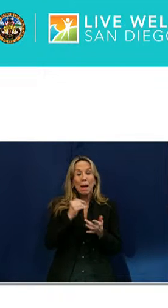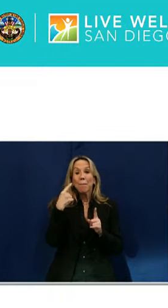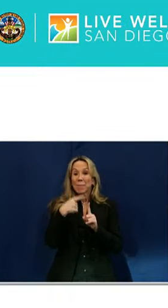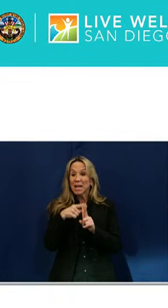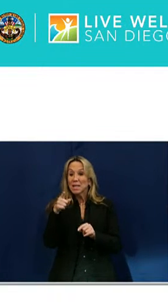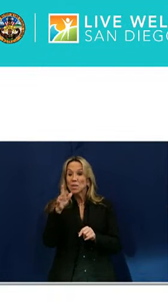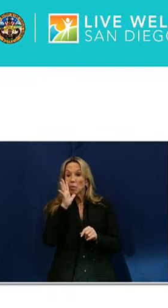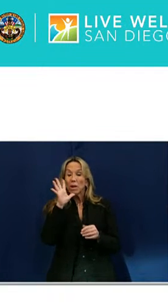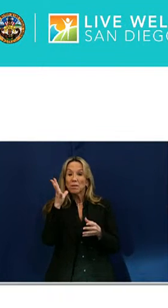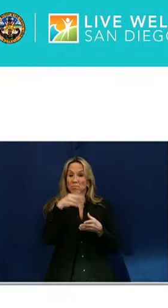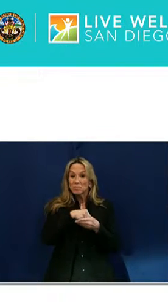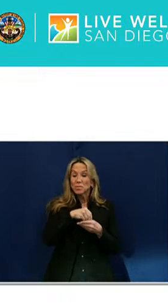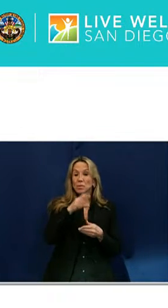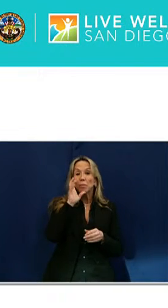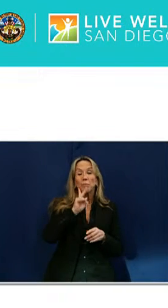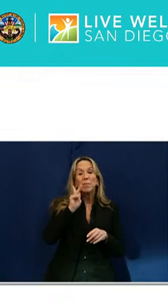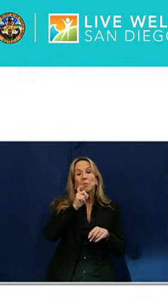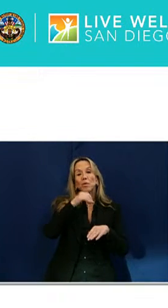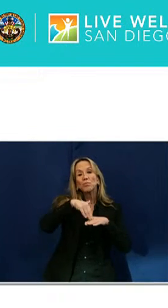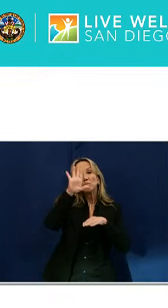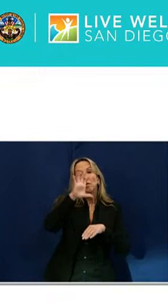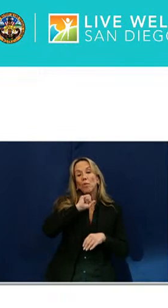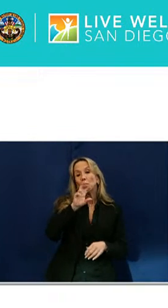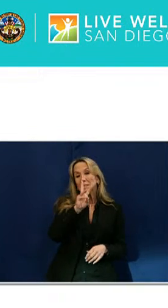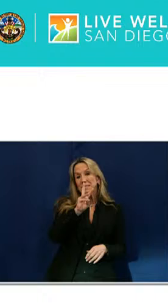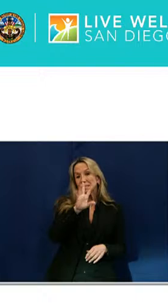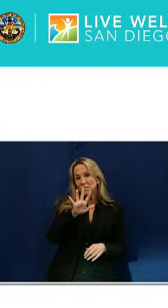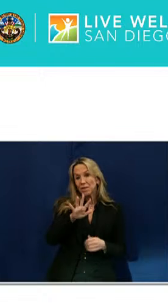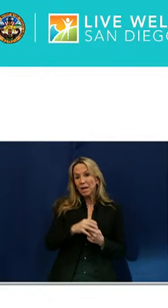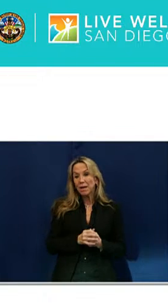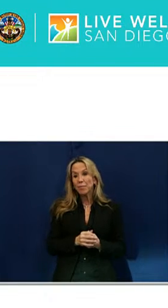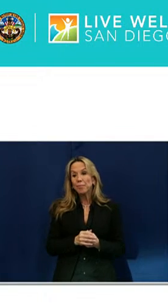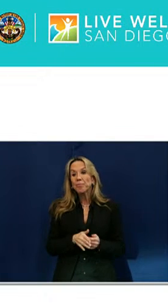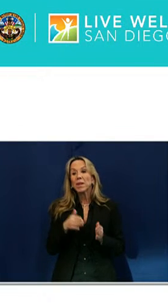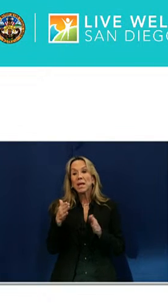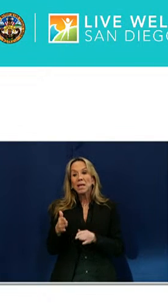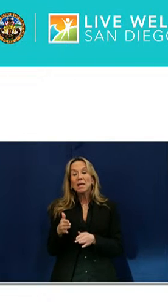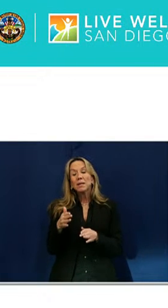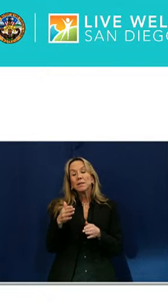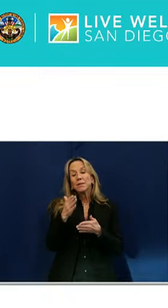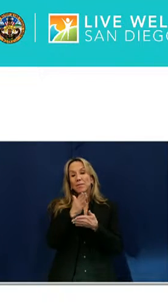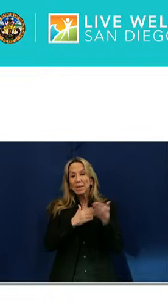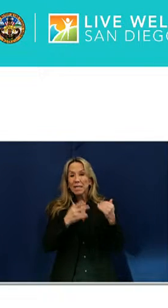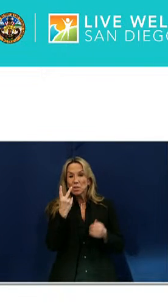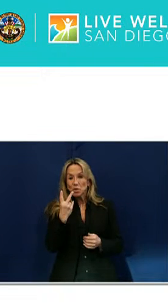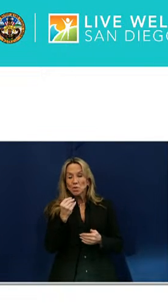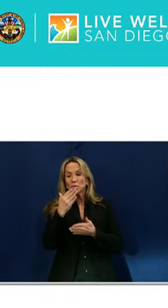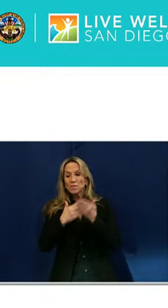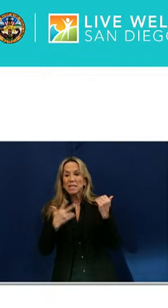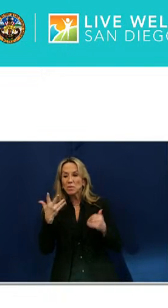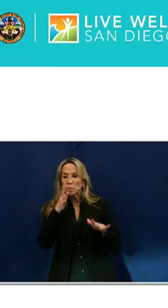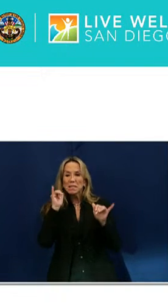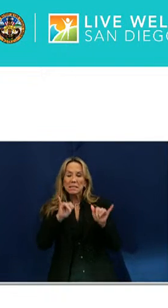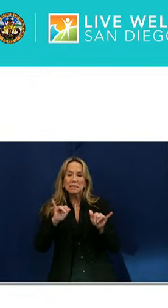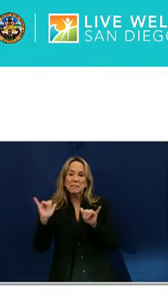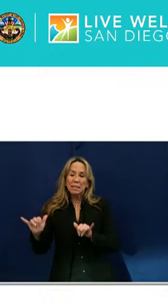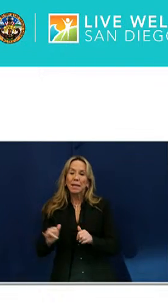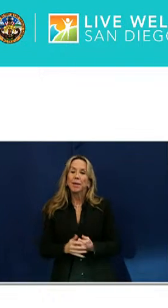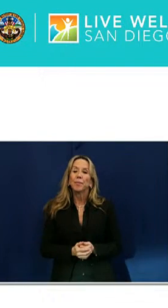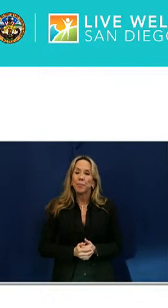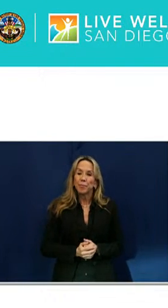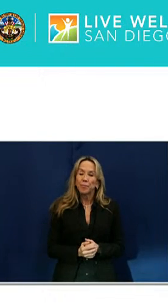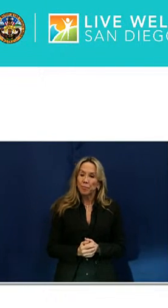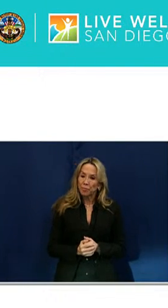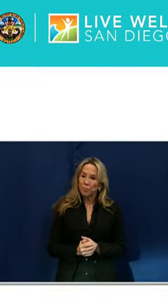65. Phase 2 and 3 remain, as I showed you on the prior slide. The Advisory Committee for Immunization Practices,